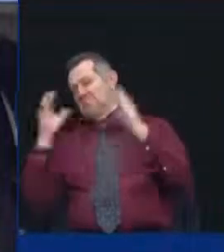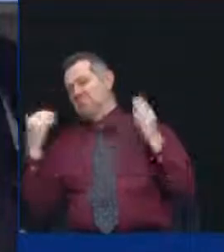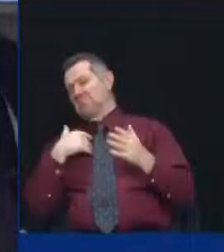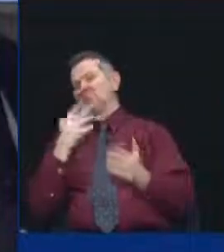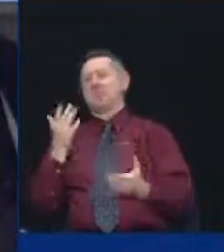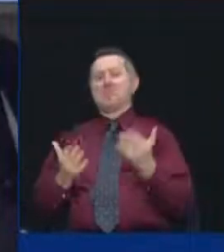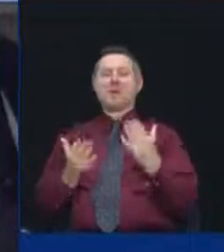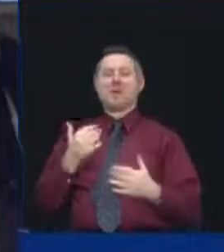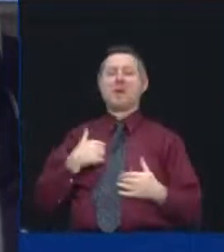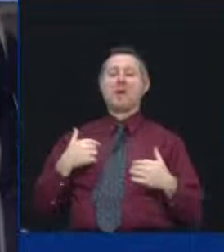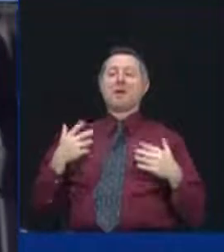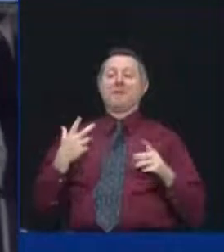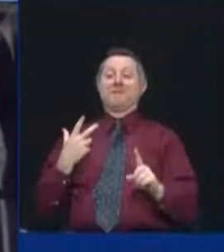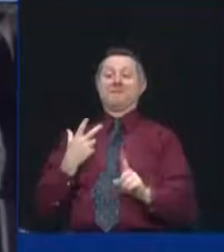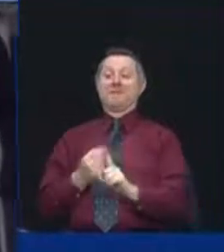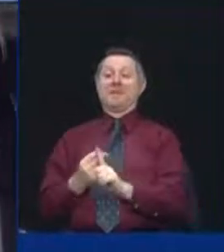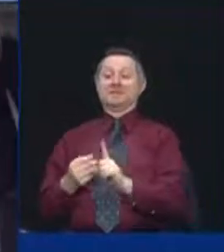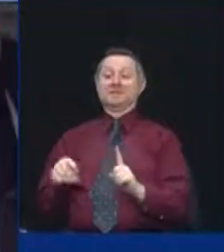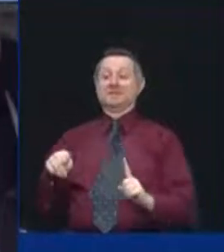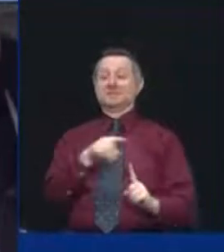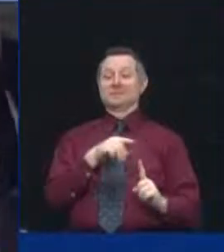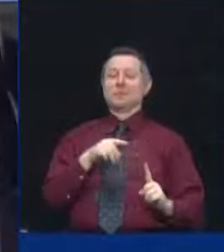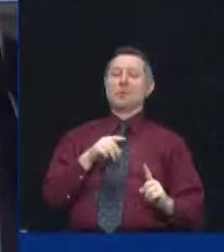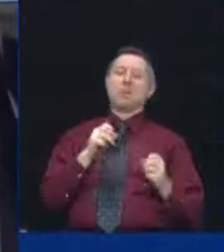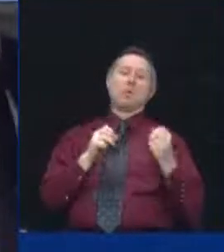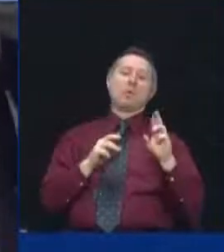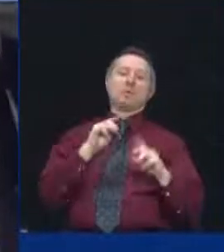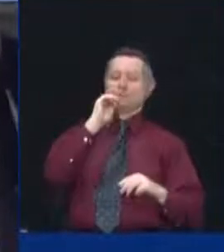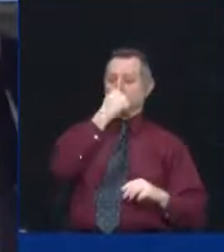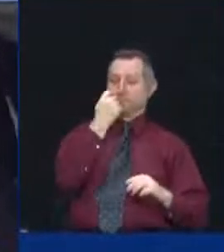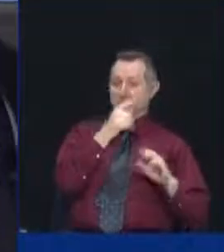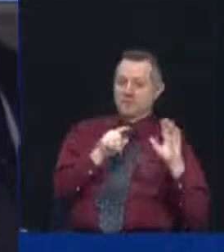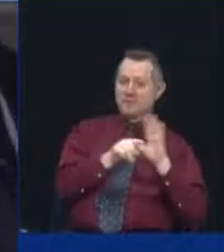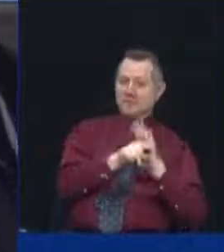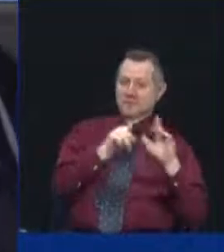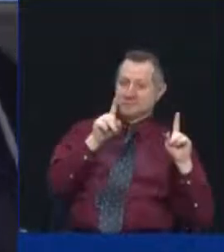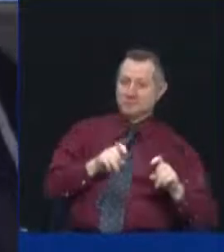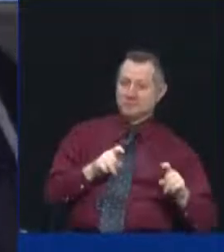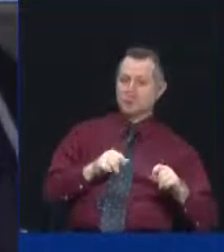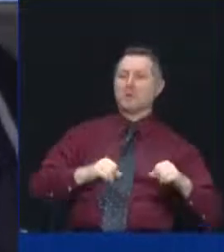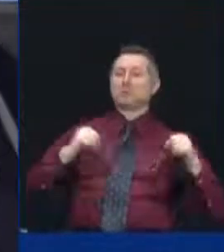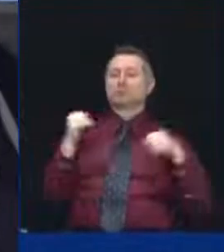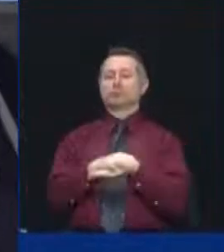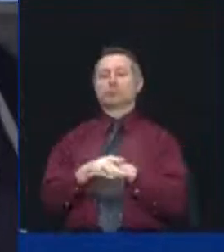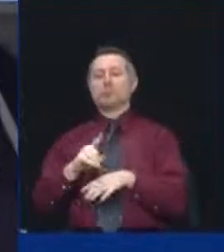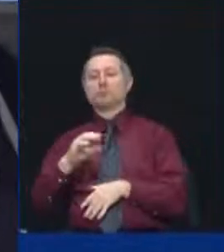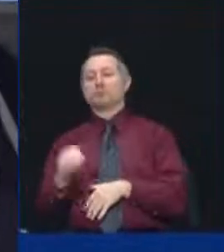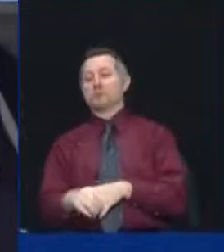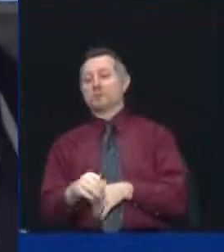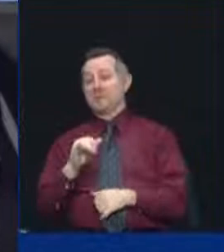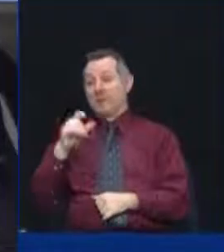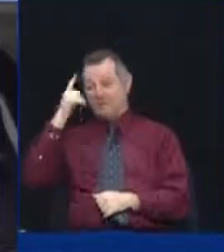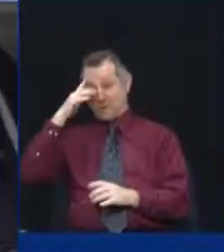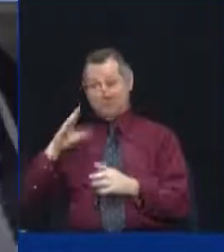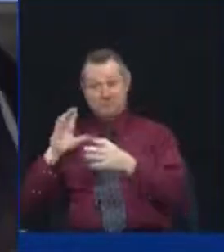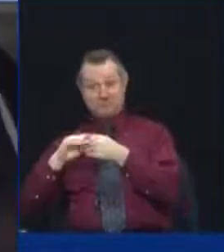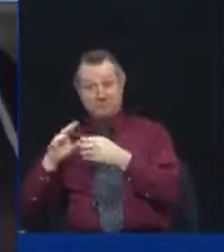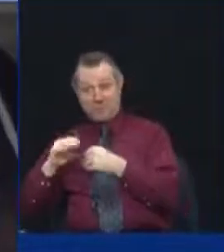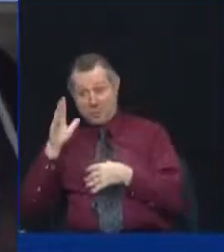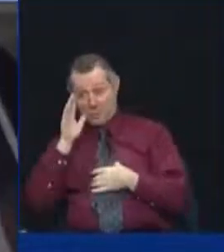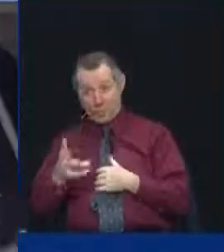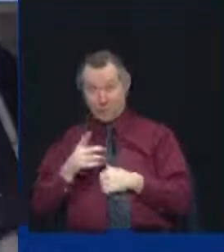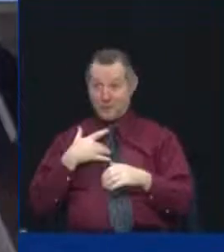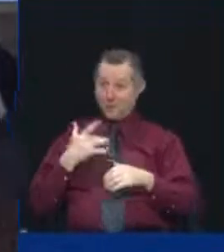vaccinations and/or testing, right, at that point to allow for that capacity. And again, as the governor pointed out, the question is, will people feel comfortable